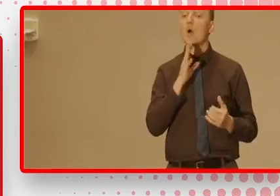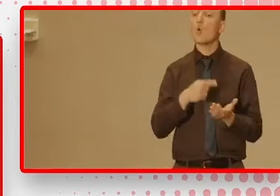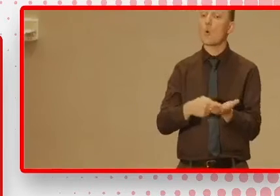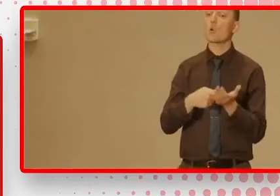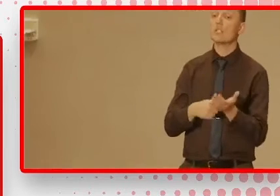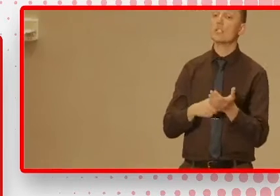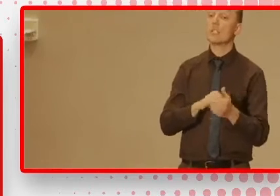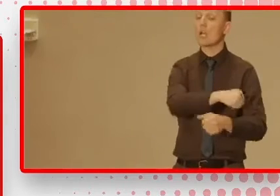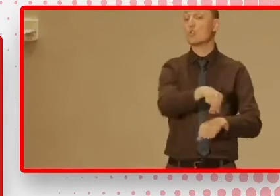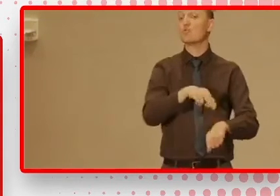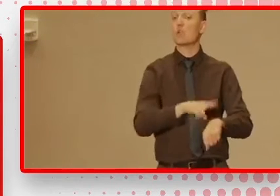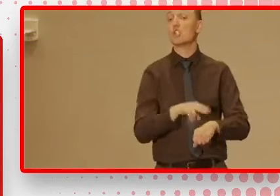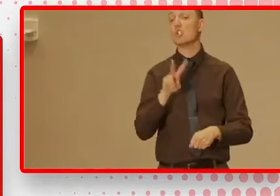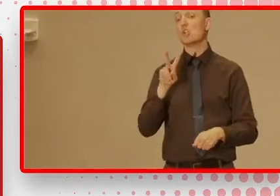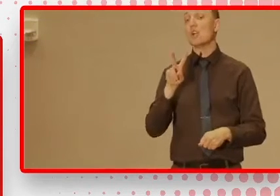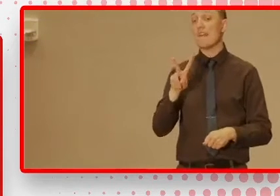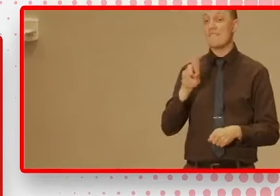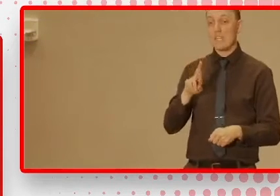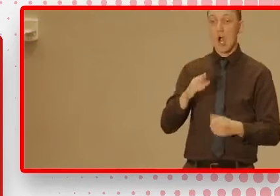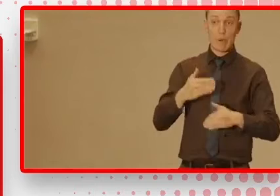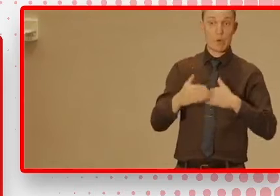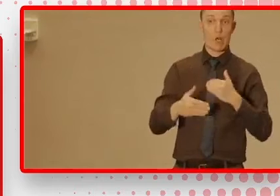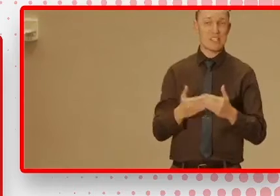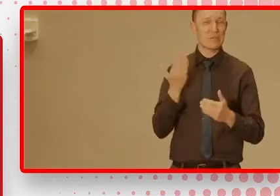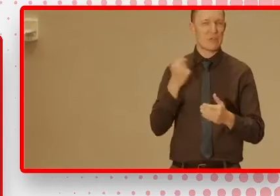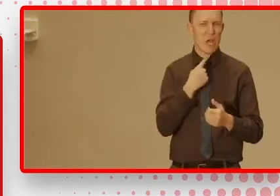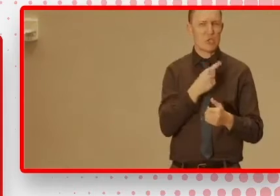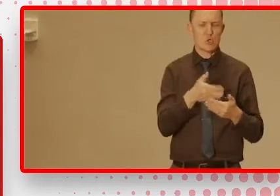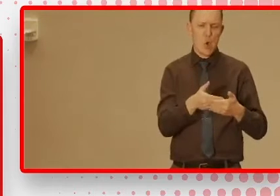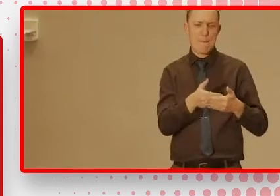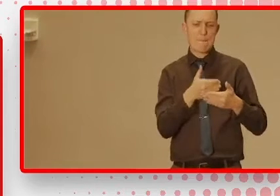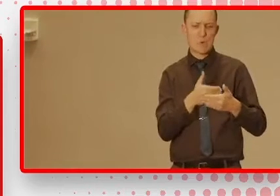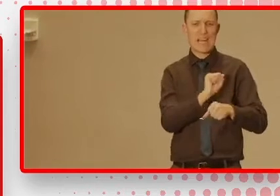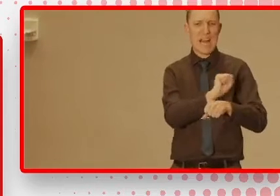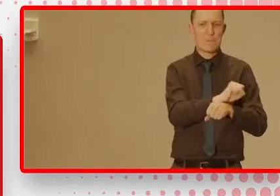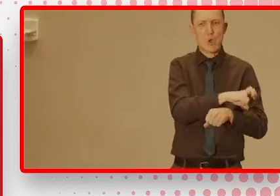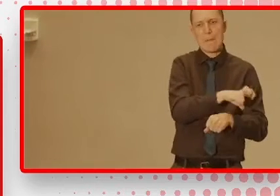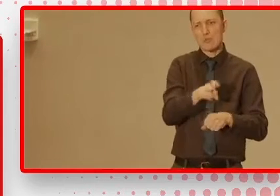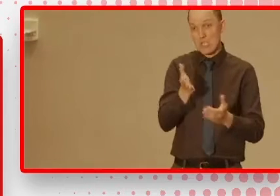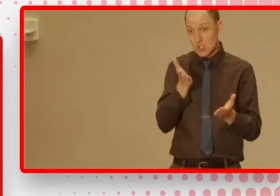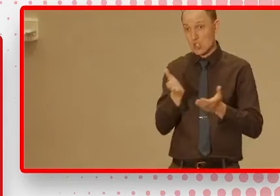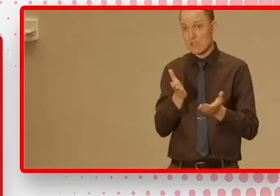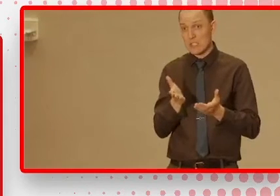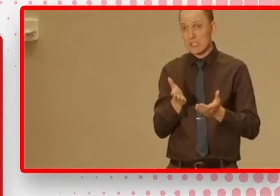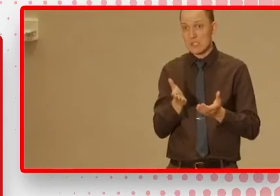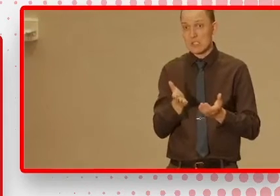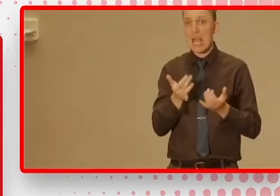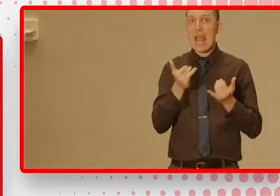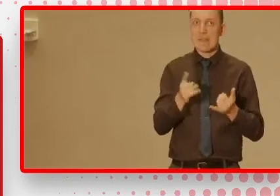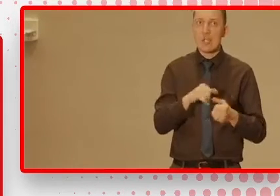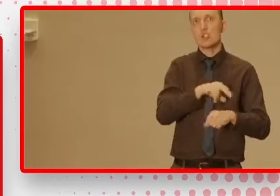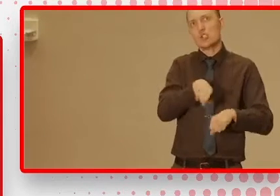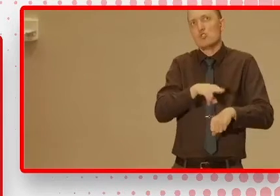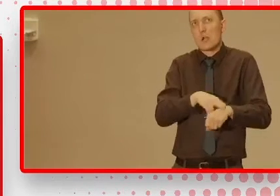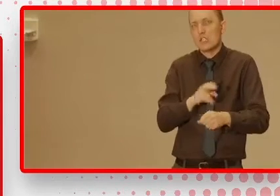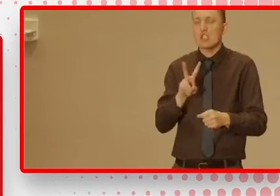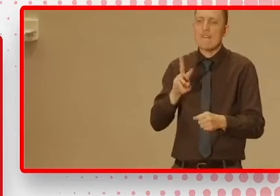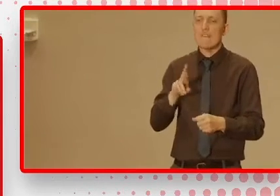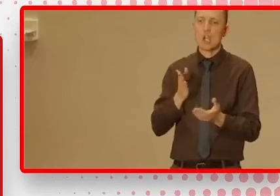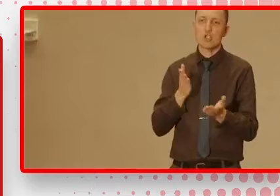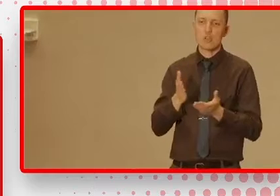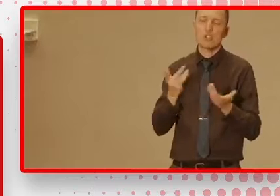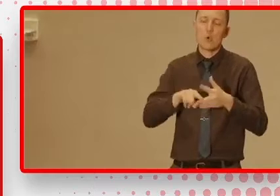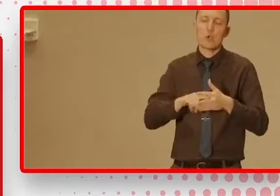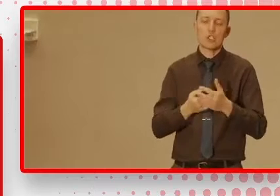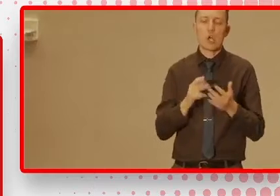VR process, because a minute ago I told you there was the pre-employment transition services, and then there's the traditional VR services. So we're going to start with